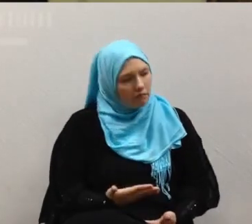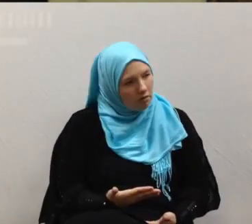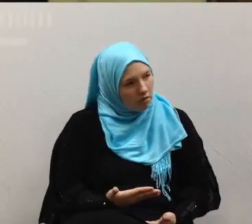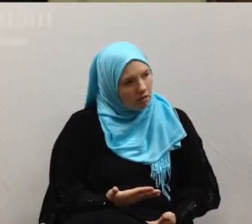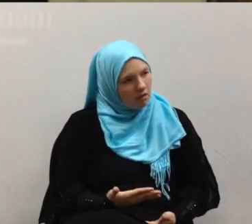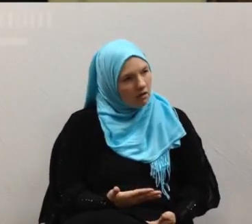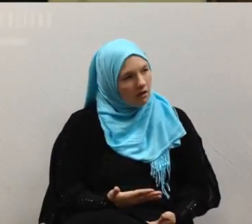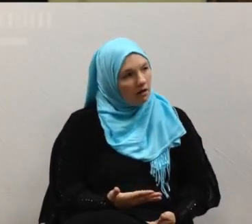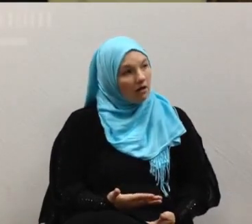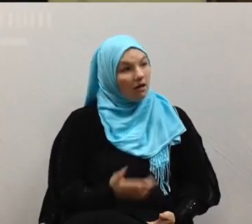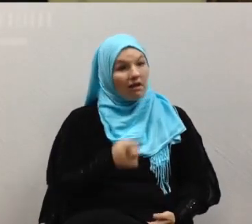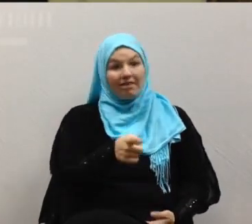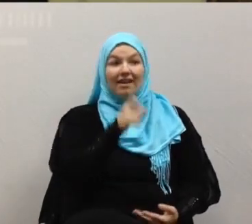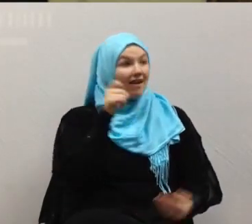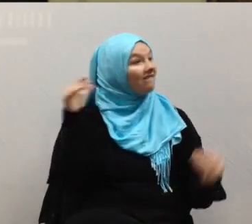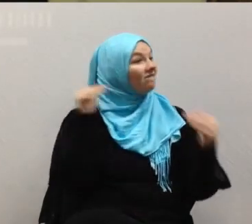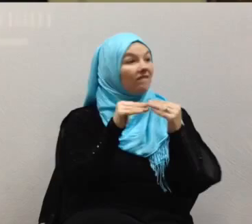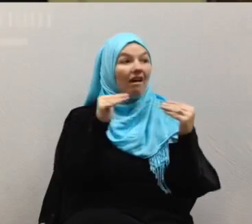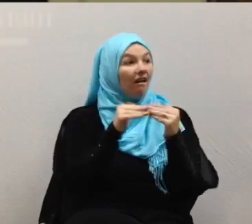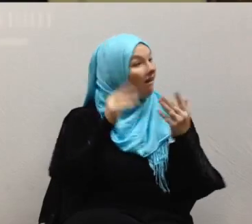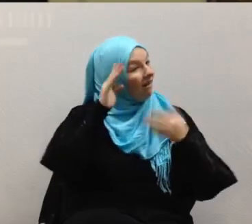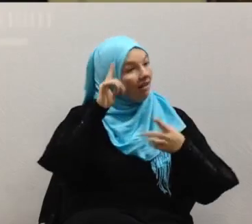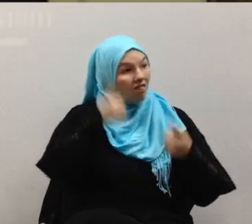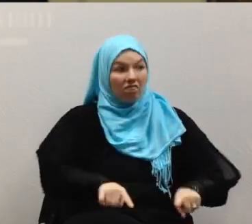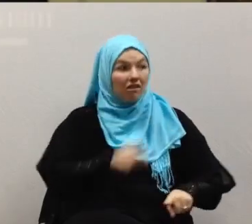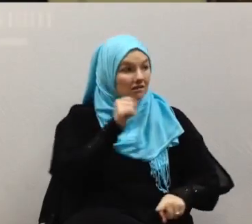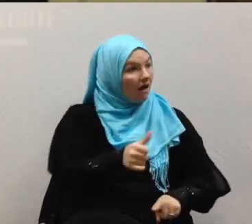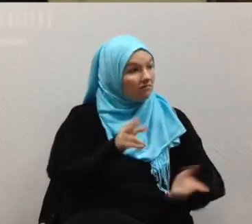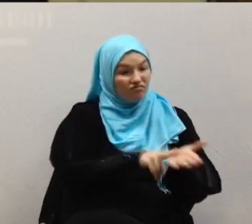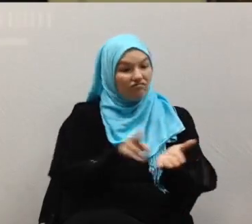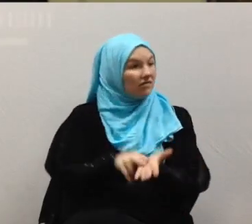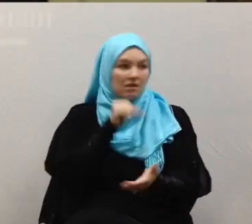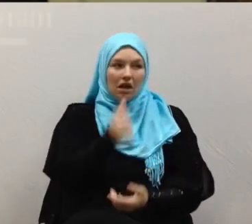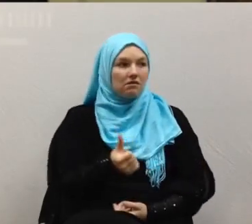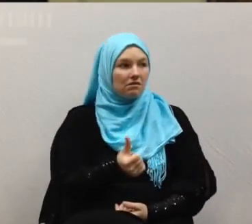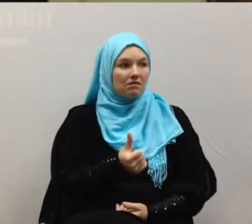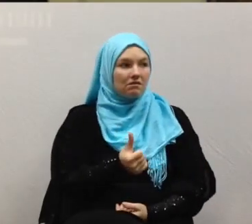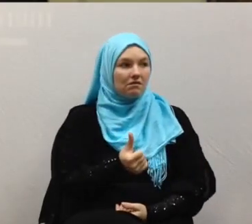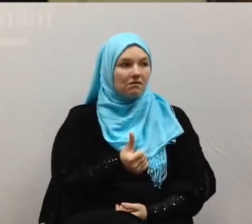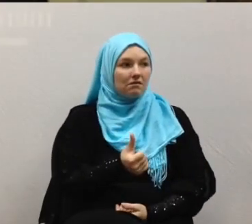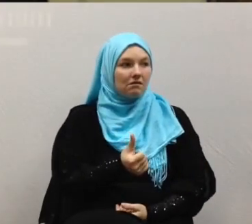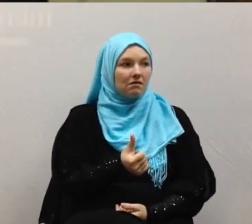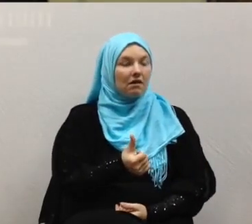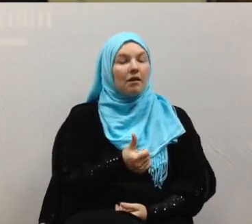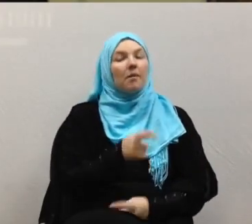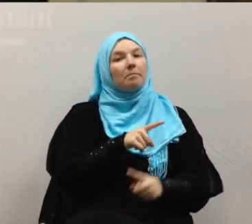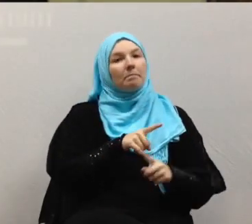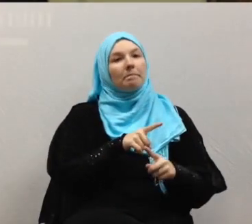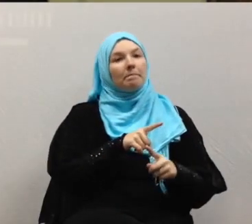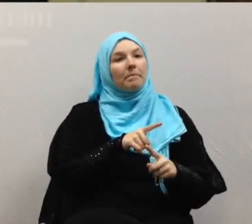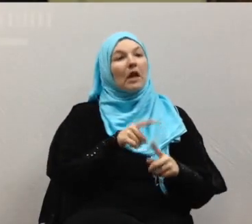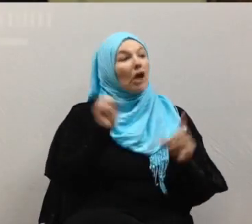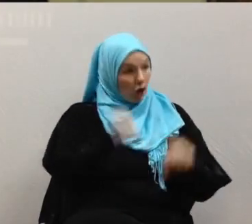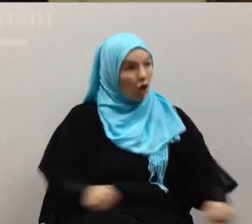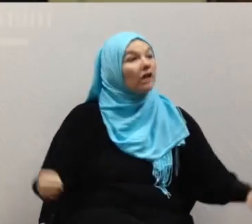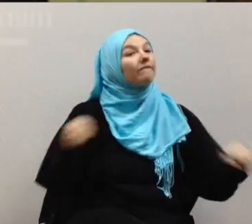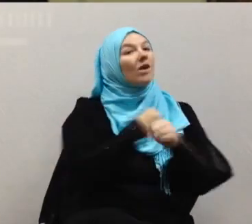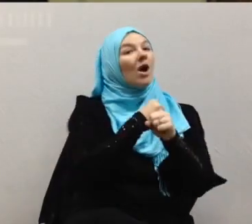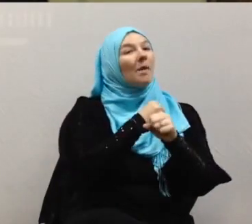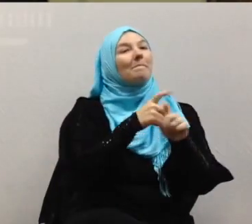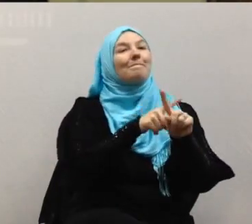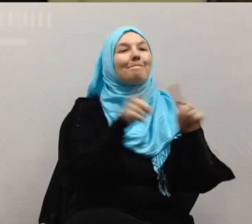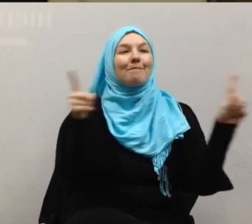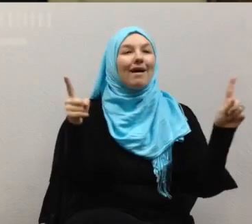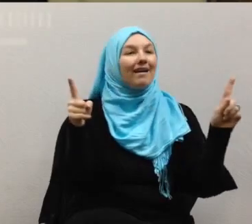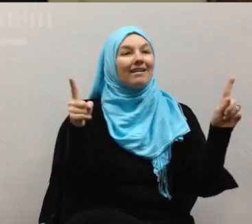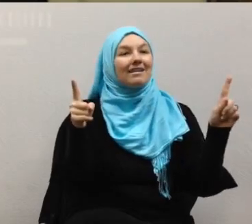not fair, let alone favorable to Muslims. Despite the fact they could have fought But because they were going